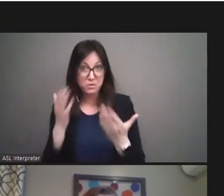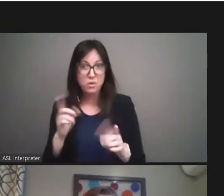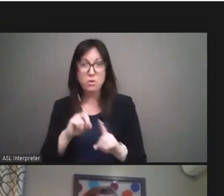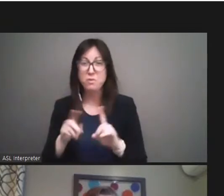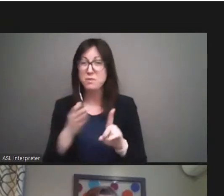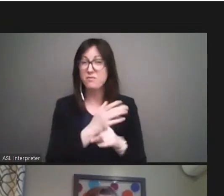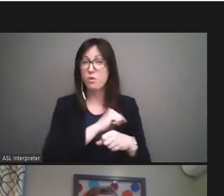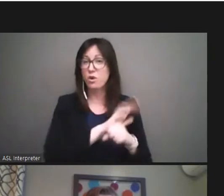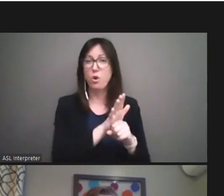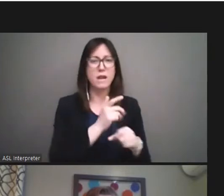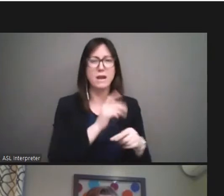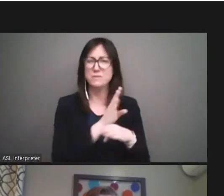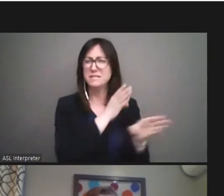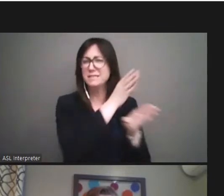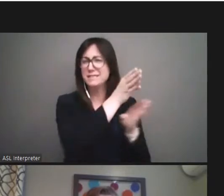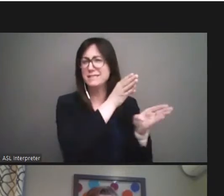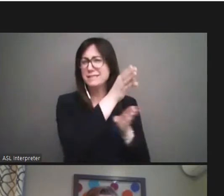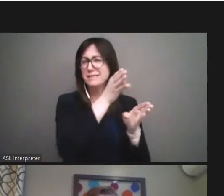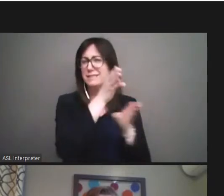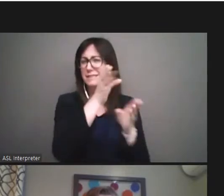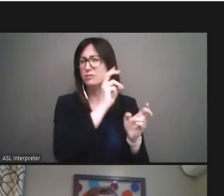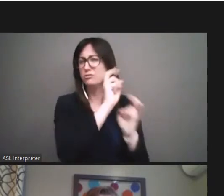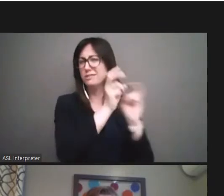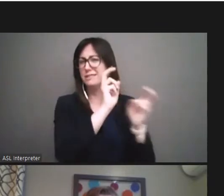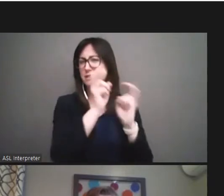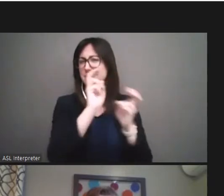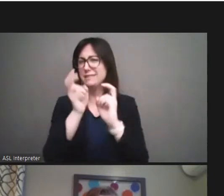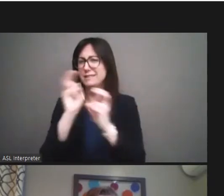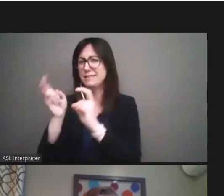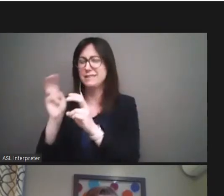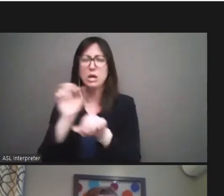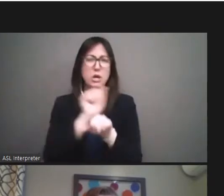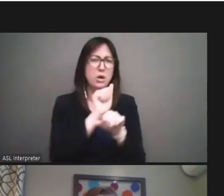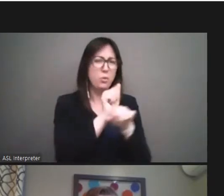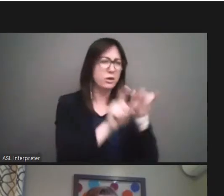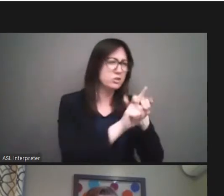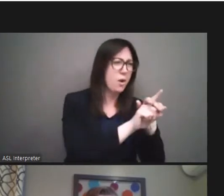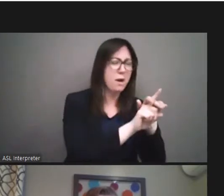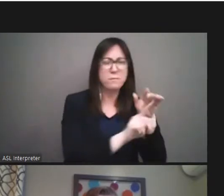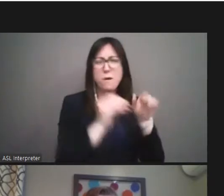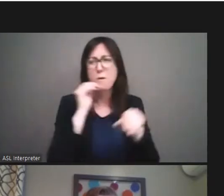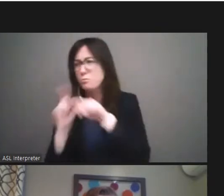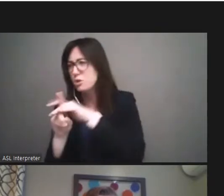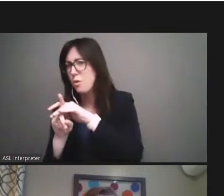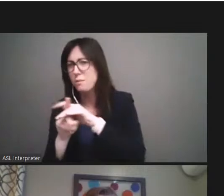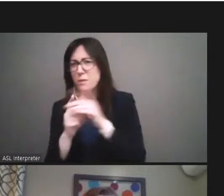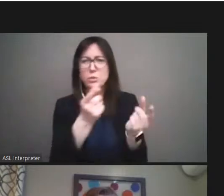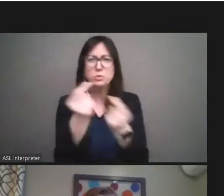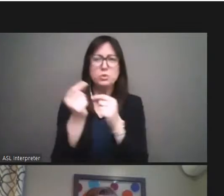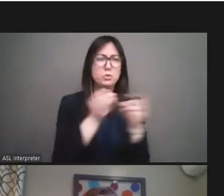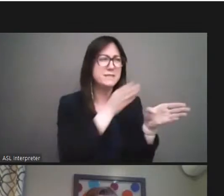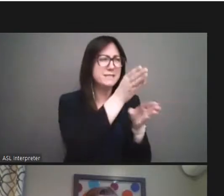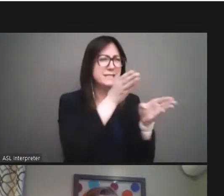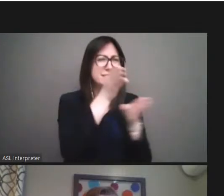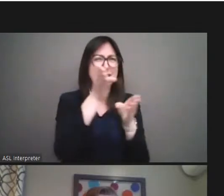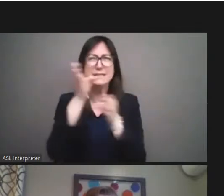pre-COVID, you're just like, go, go, go. I was traveling so much for work and rushing here and rushing there. And,